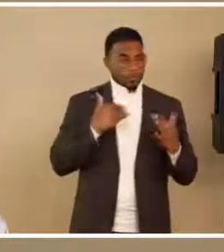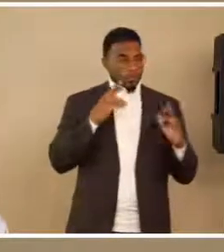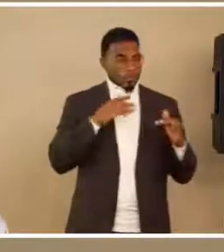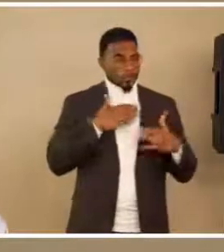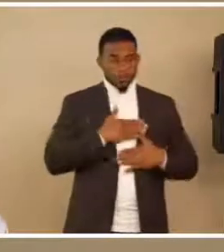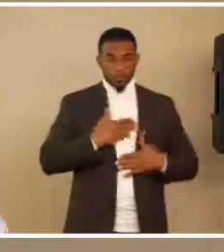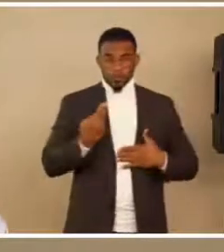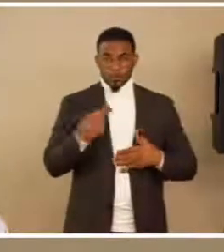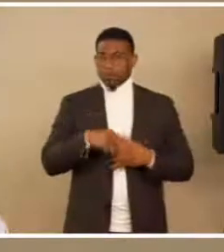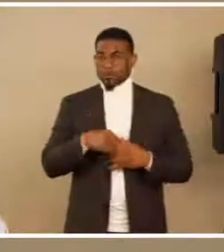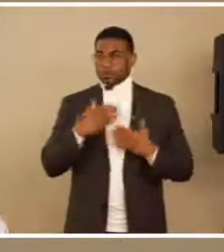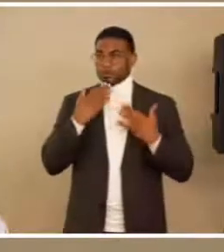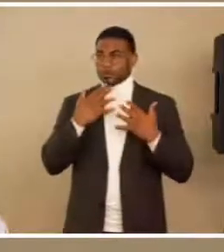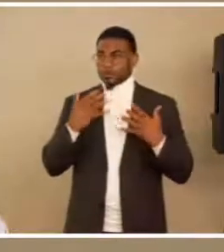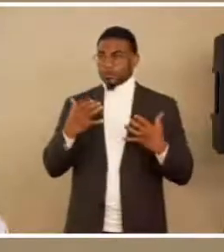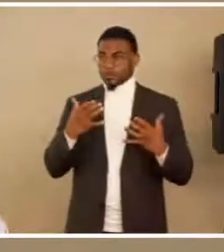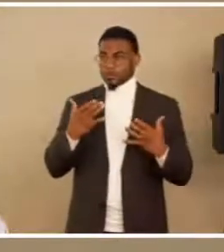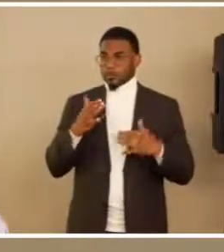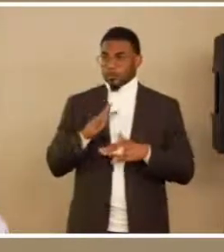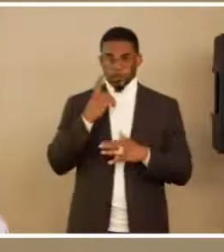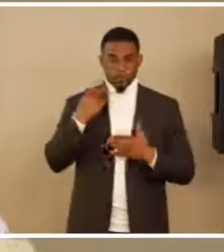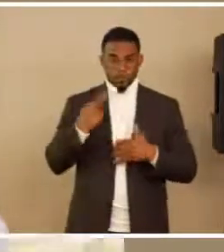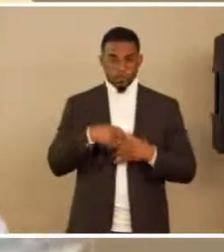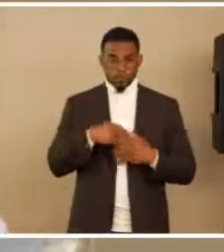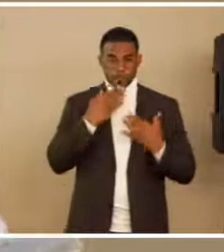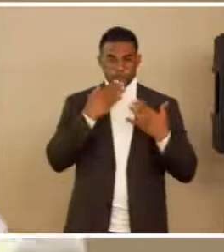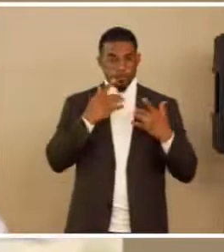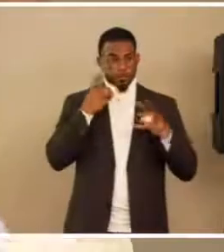hope you'll join us. Thank you so much this evening for